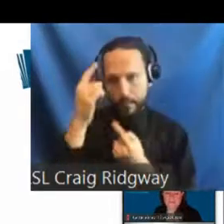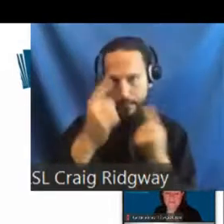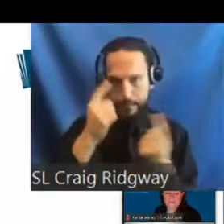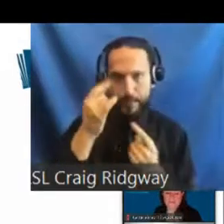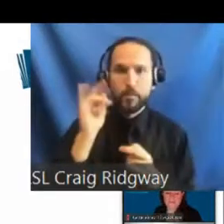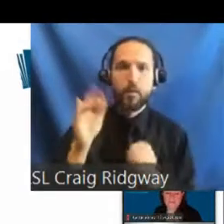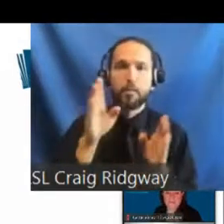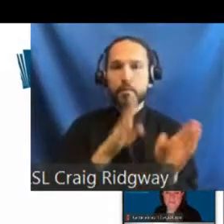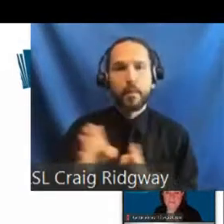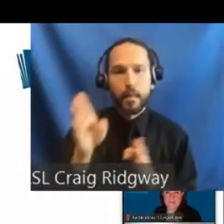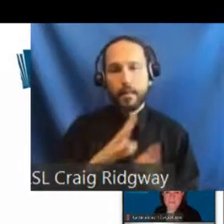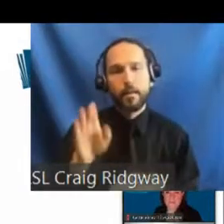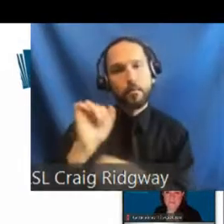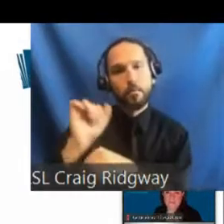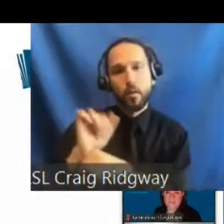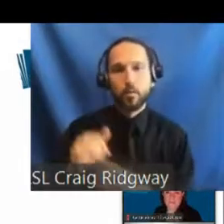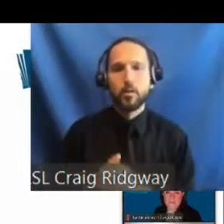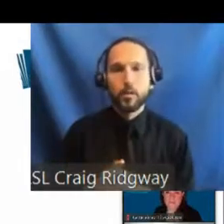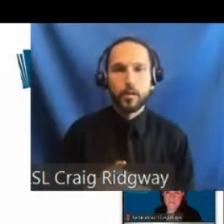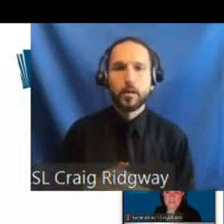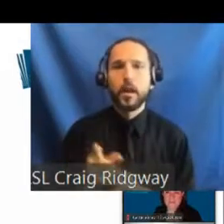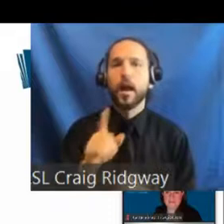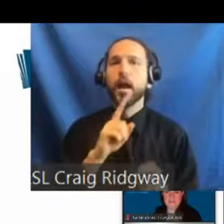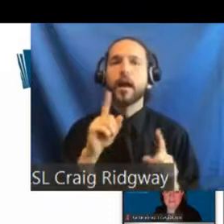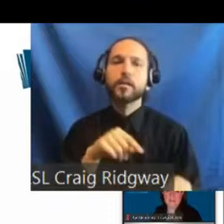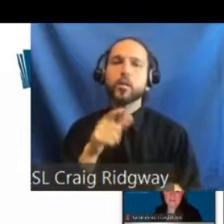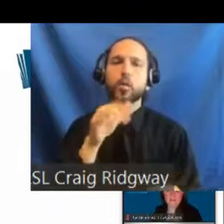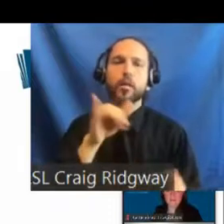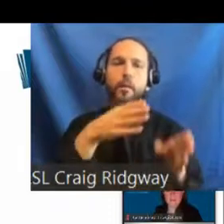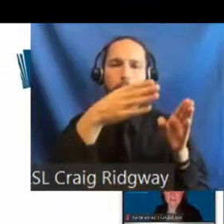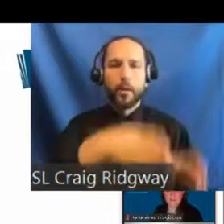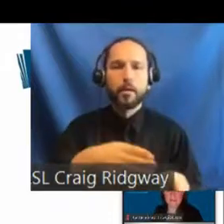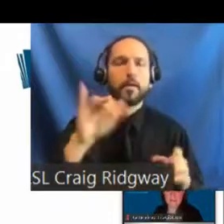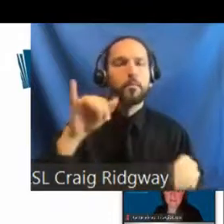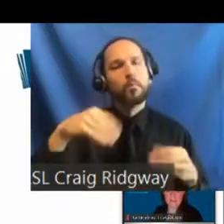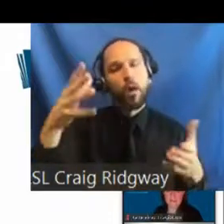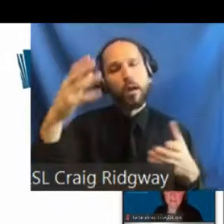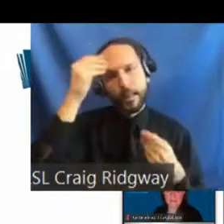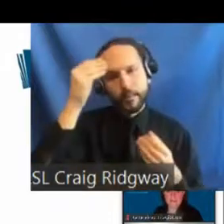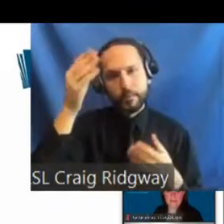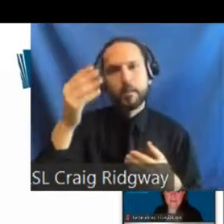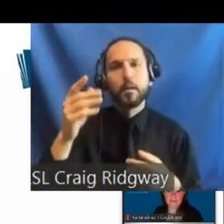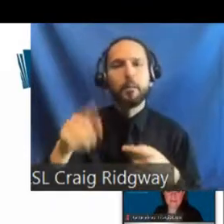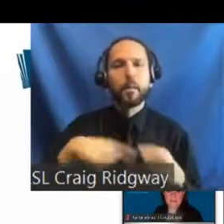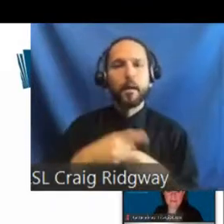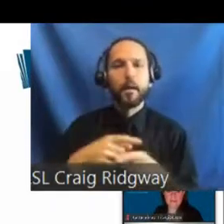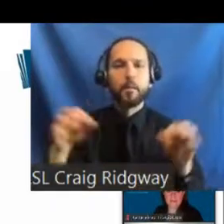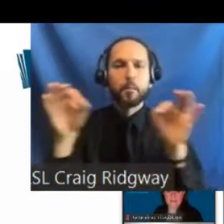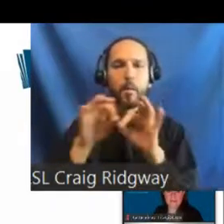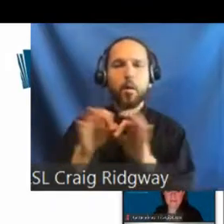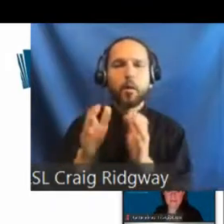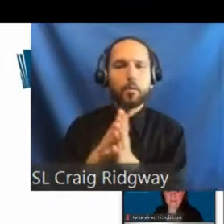planning for employment. Answering who the person is provides information about essential motivators